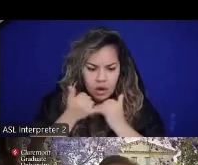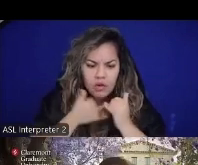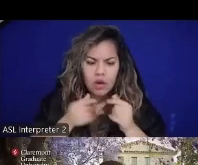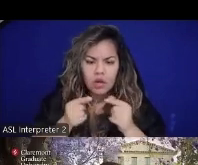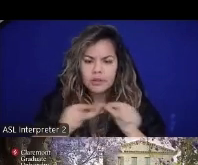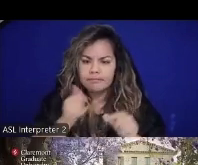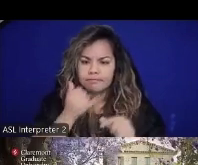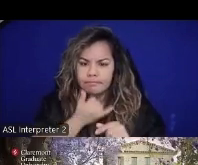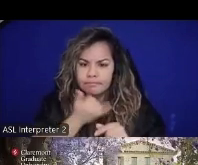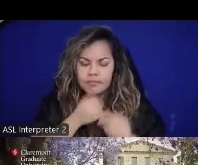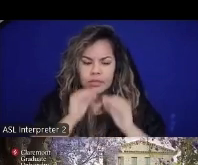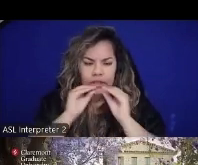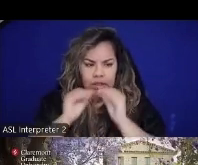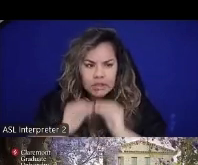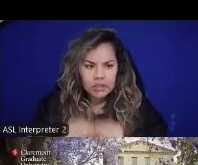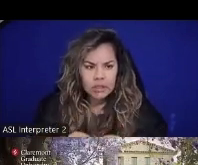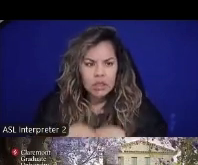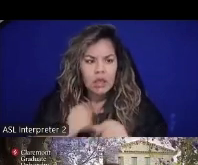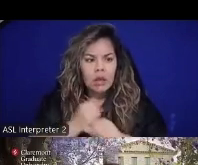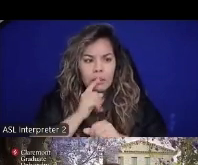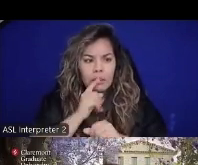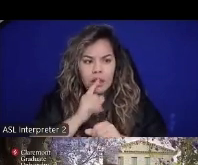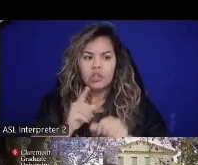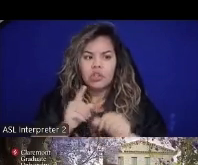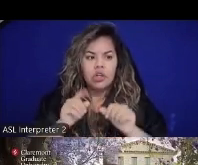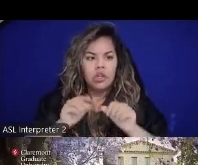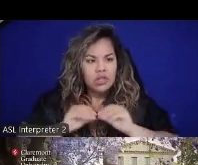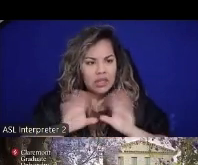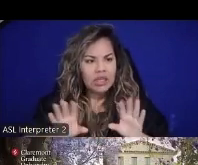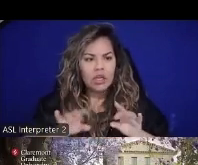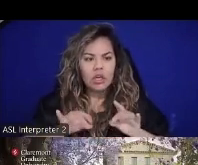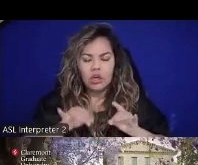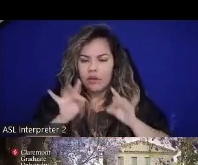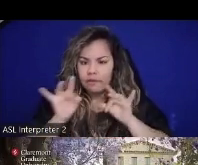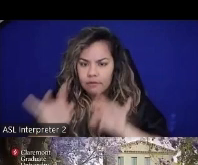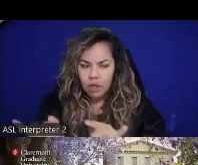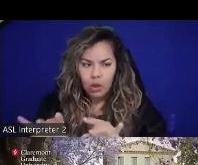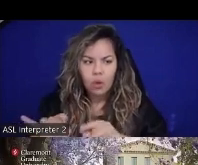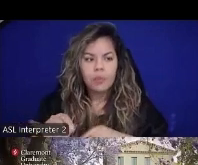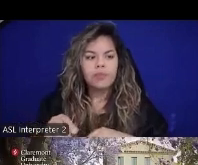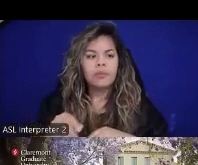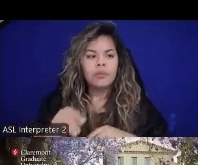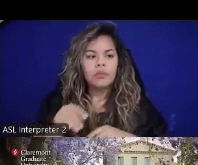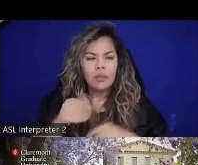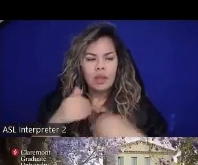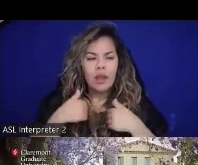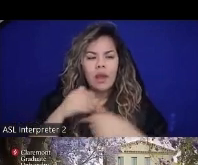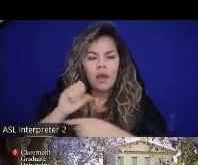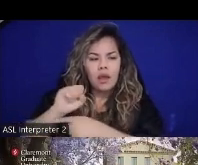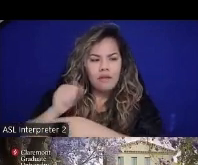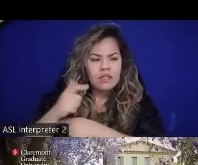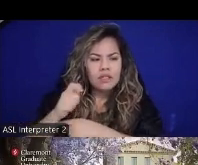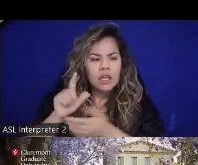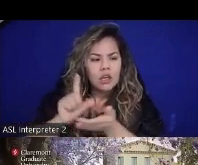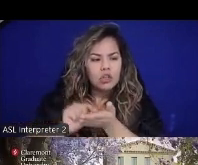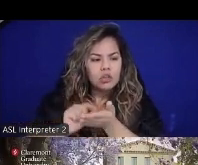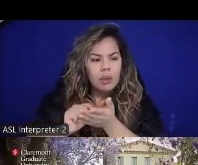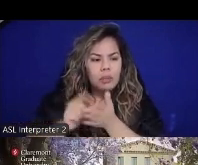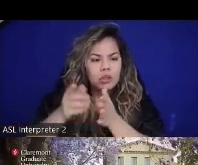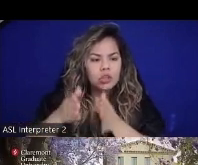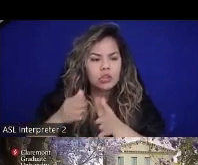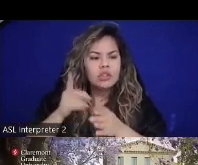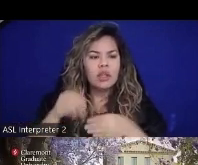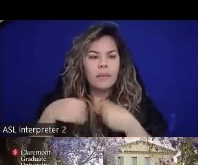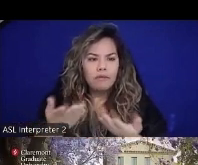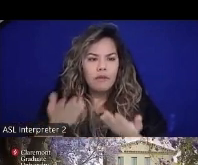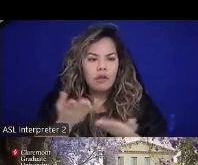So Sage publishers, which publish AERJ, do provide recommendations for editors if you're interested in